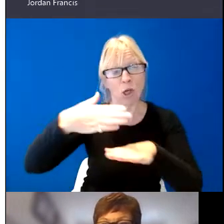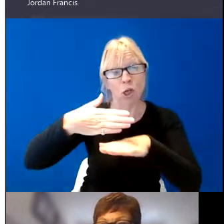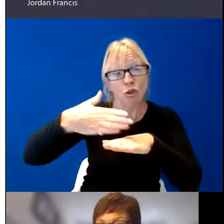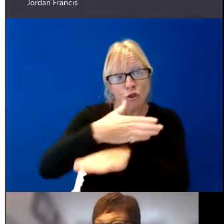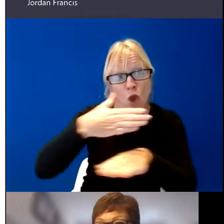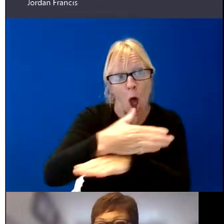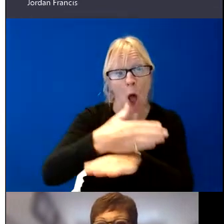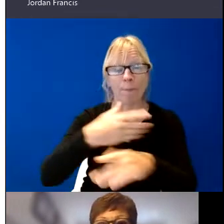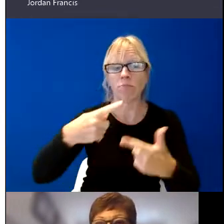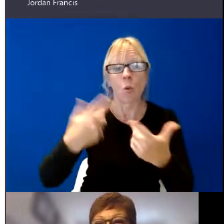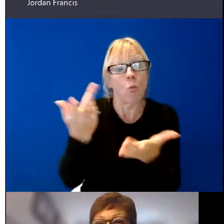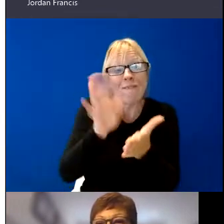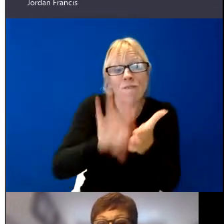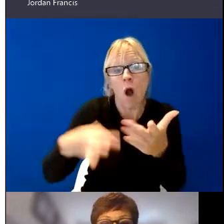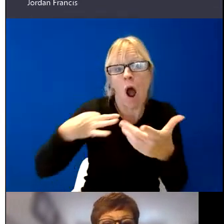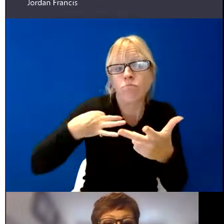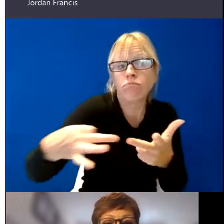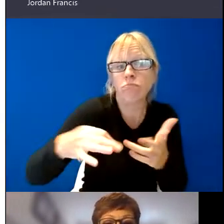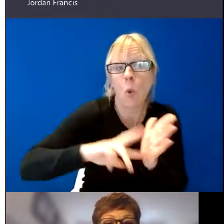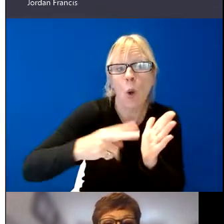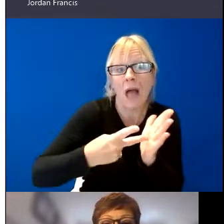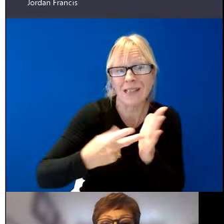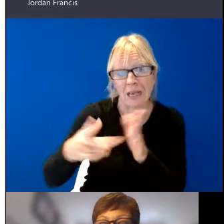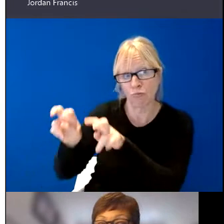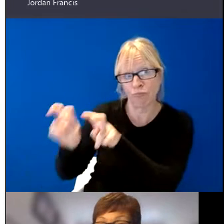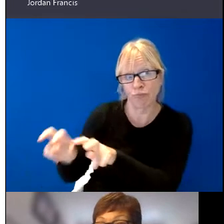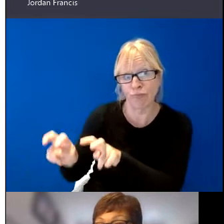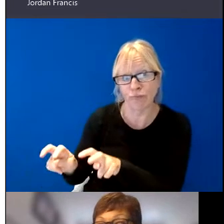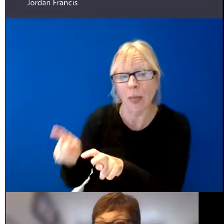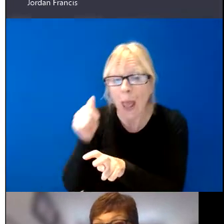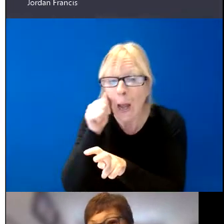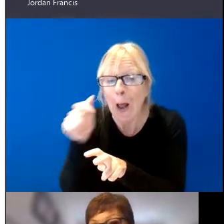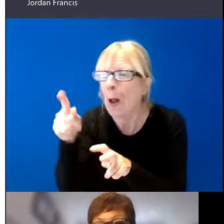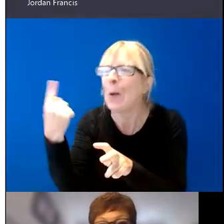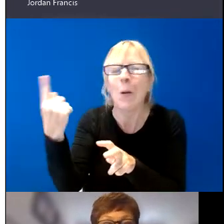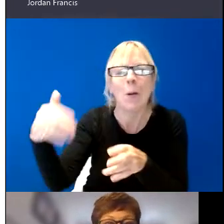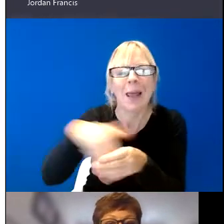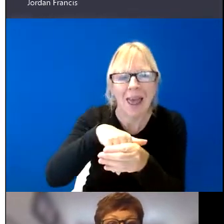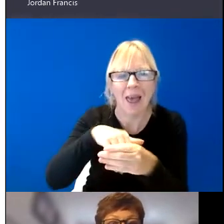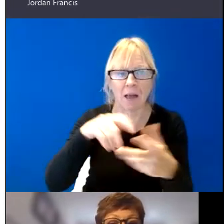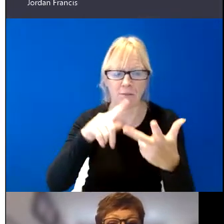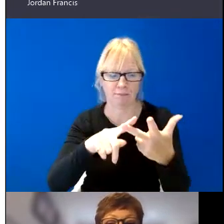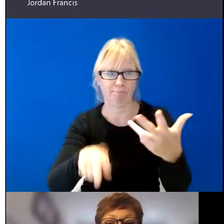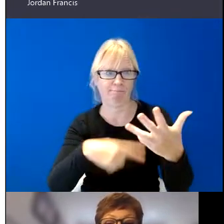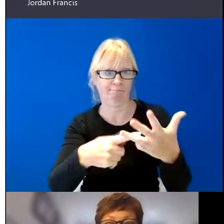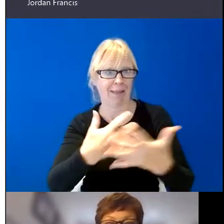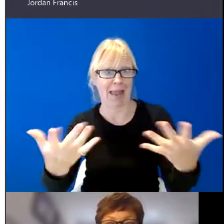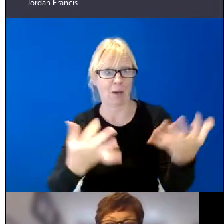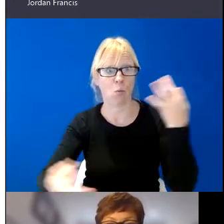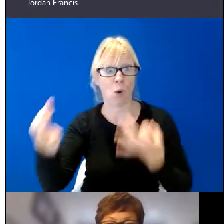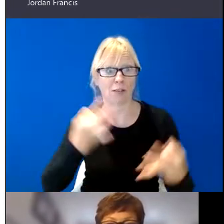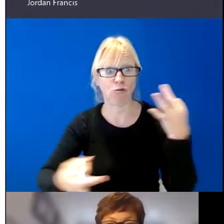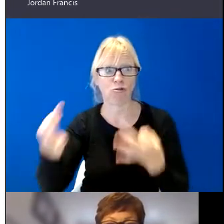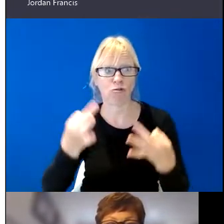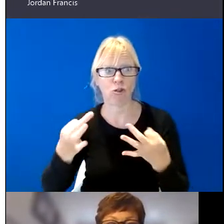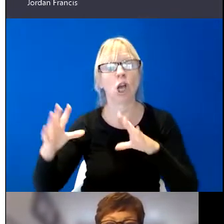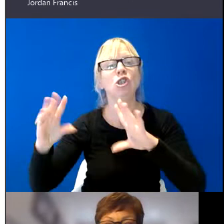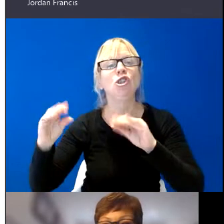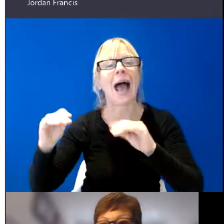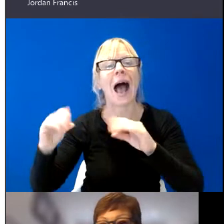you're representing today in the chat so that we all know who's here. And again, if you've got any questions, feel free to pop them into the